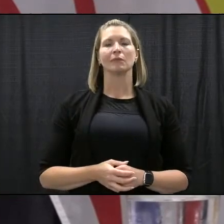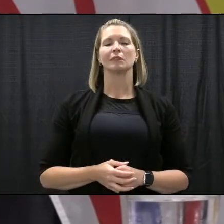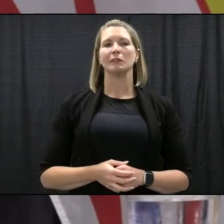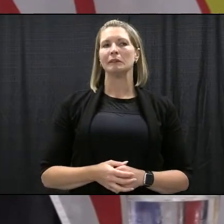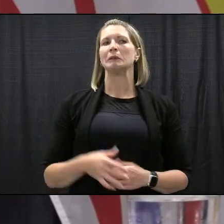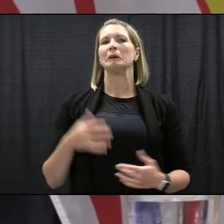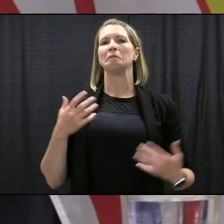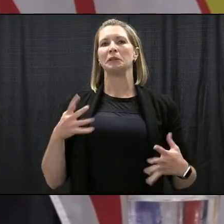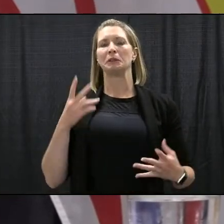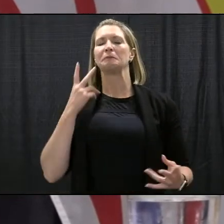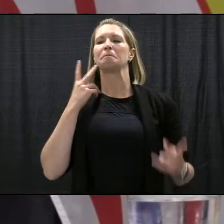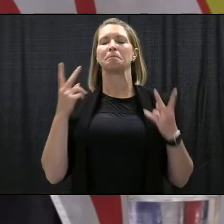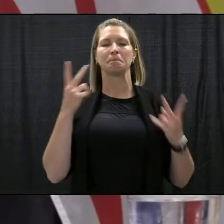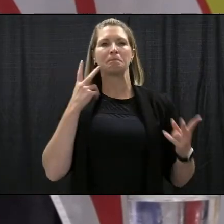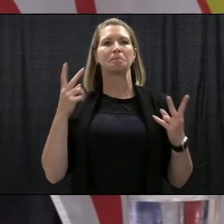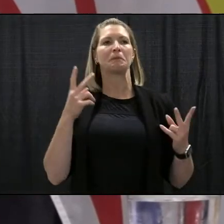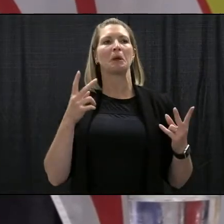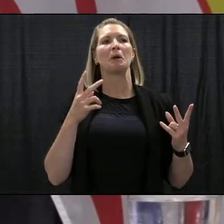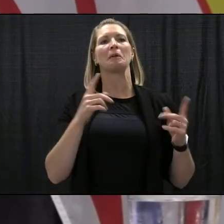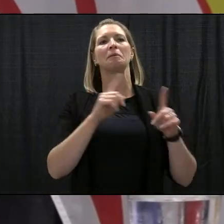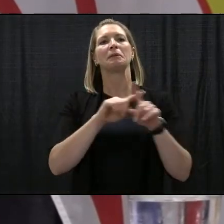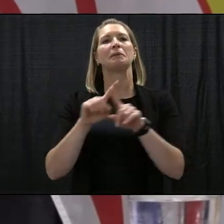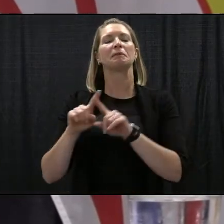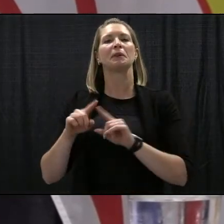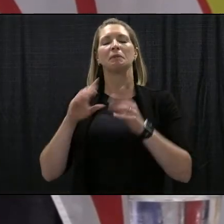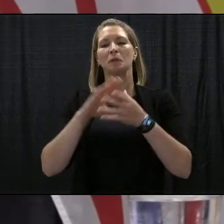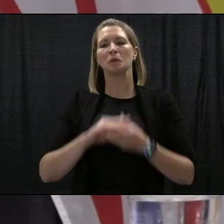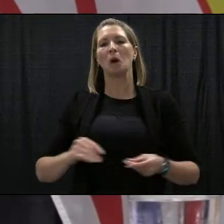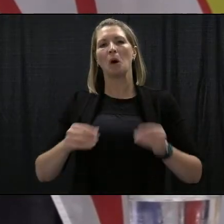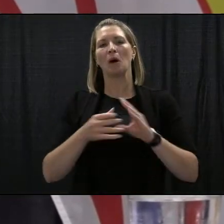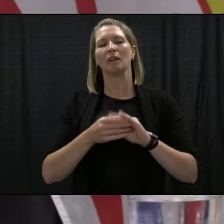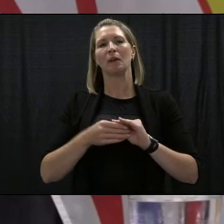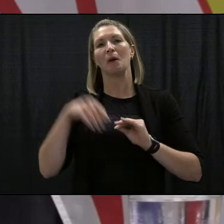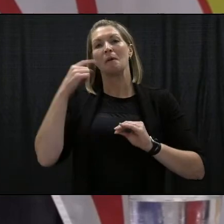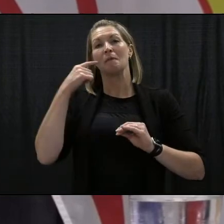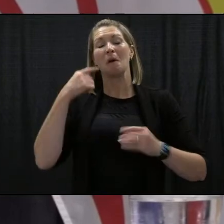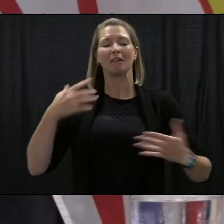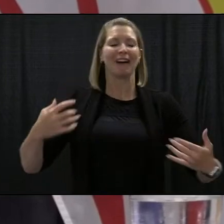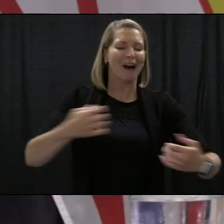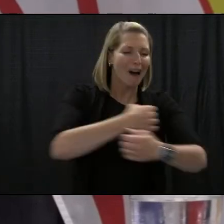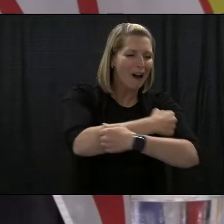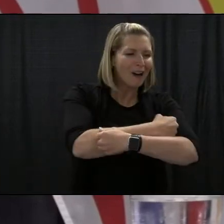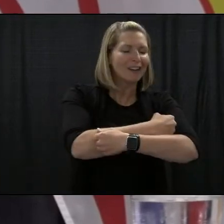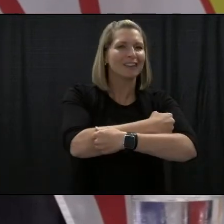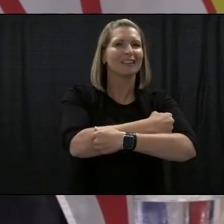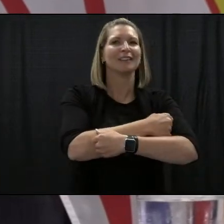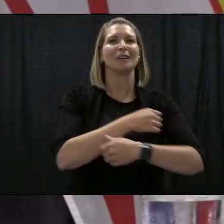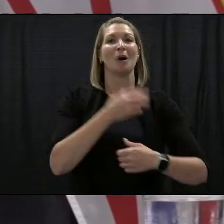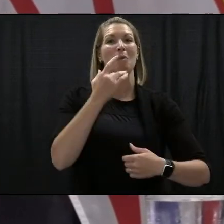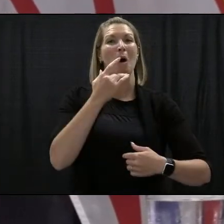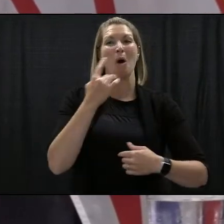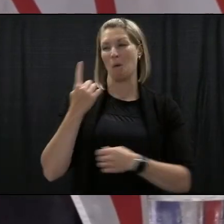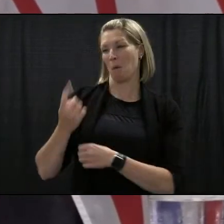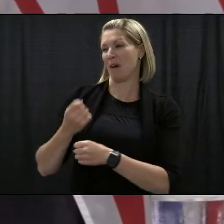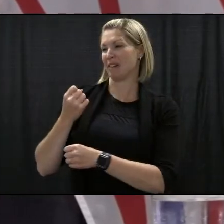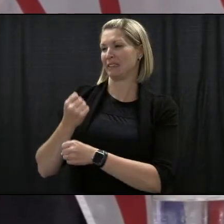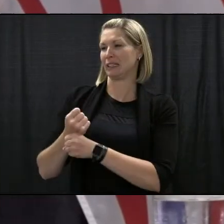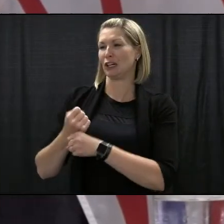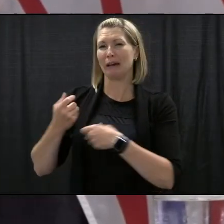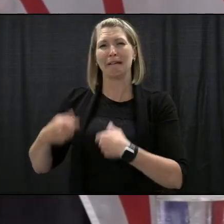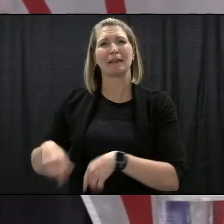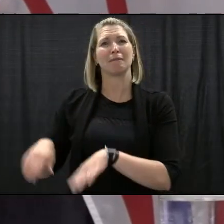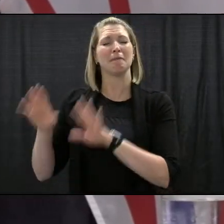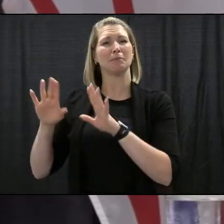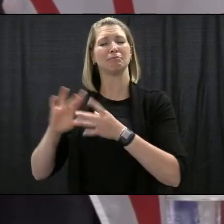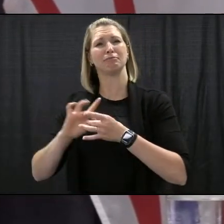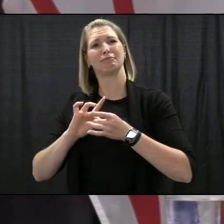embraces that are truly heartwarming and are a great reward for the sacrifices that we all made. But we know that we